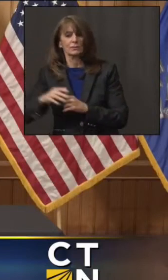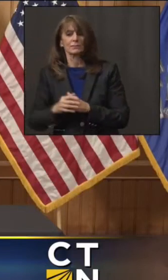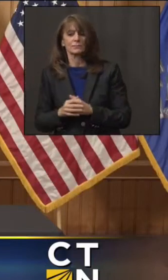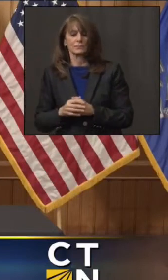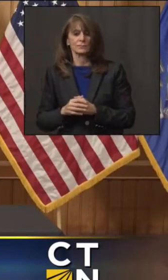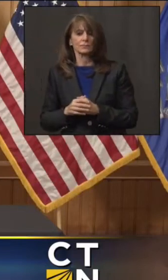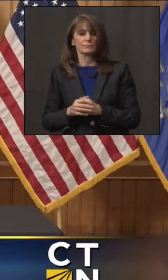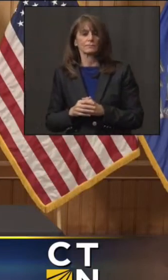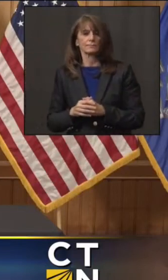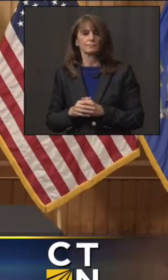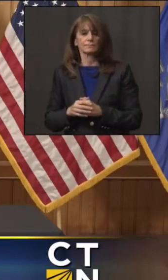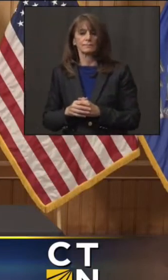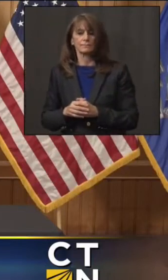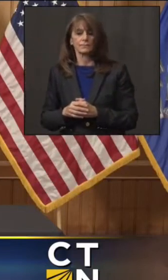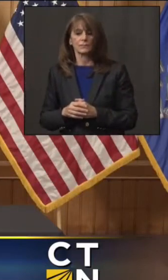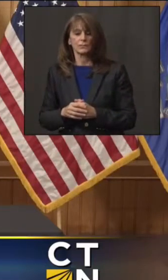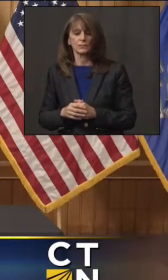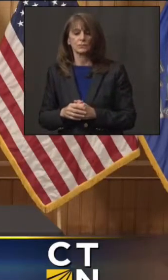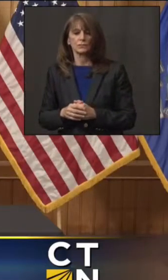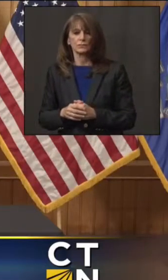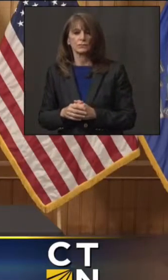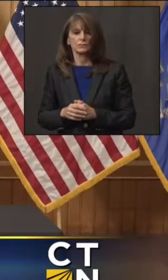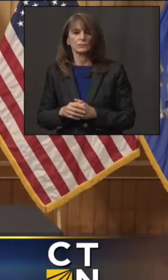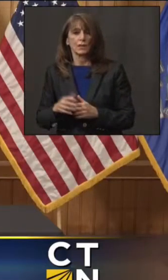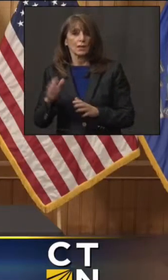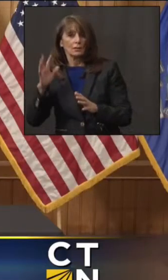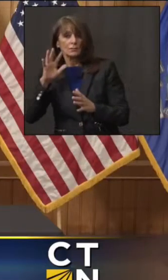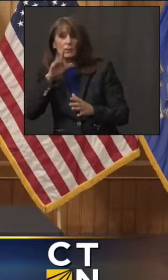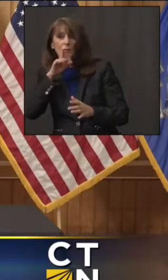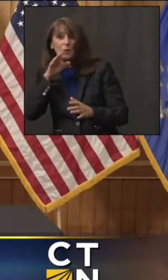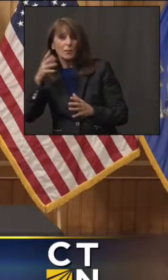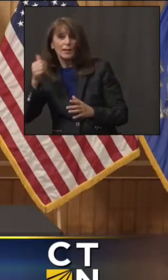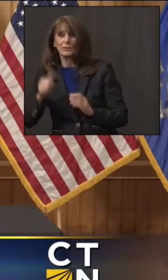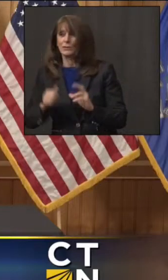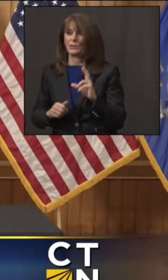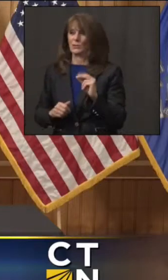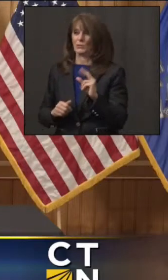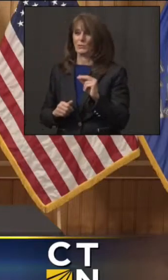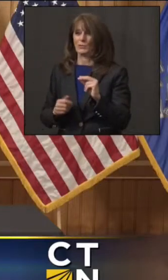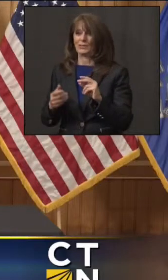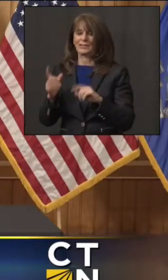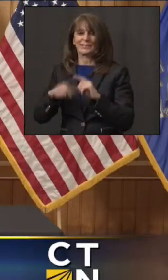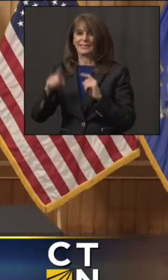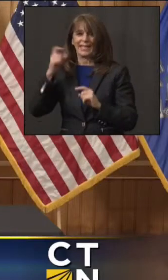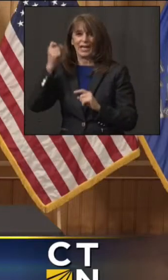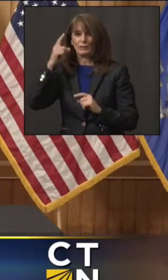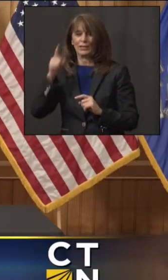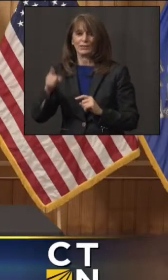this any better? No. No. Nope. All right.